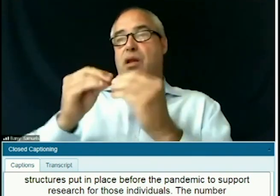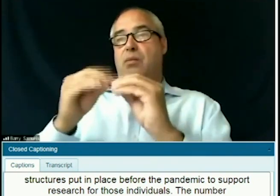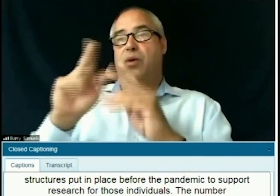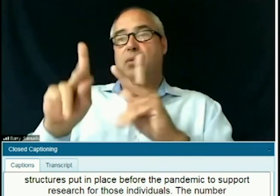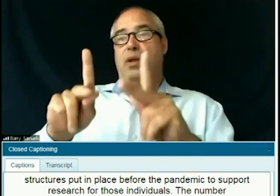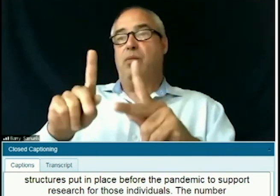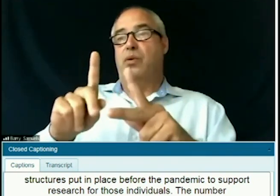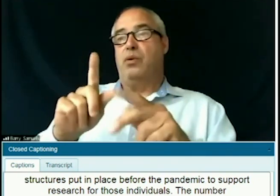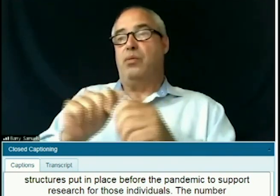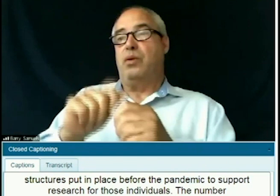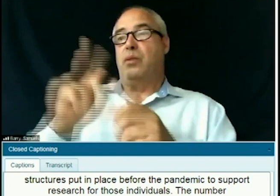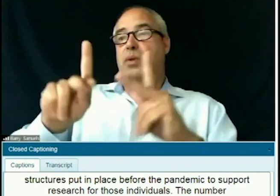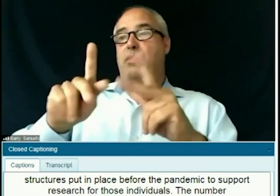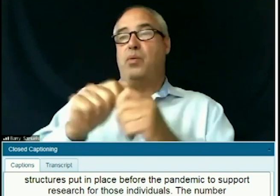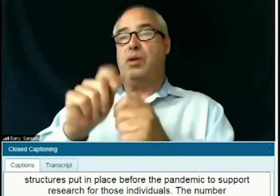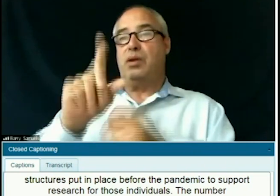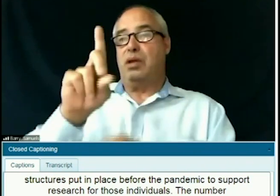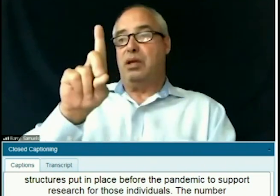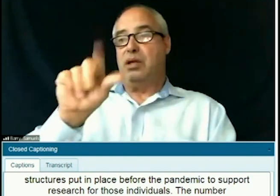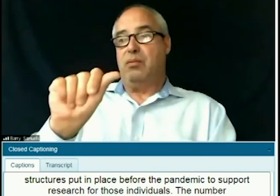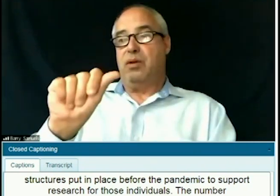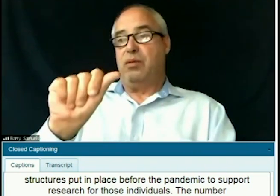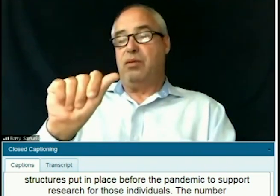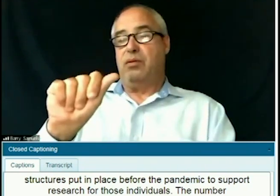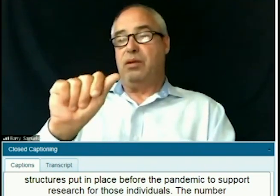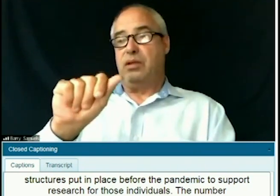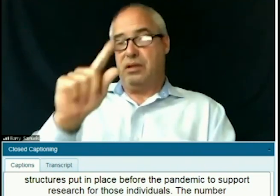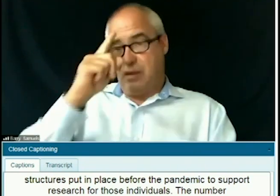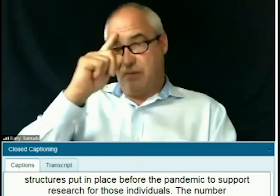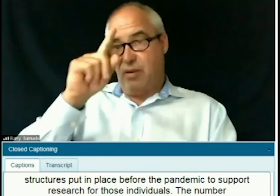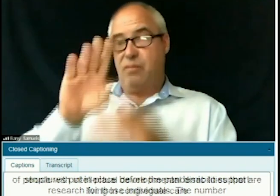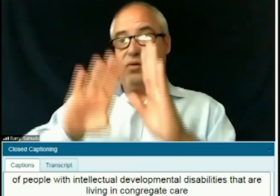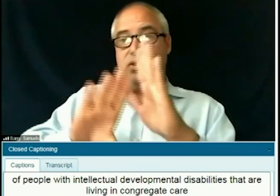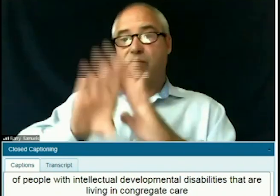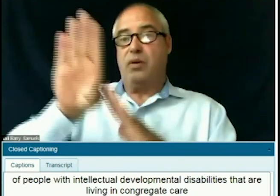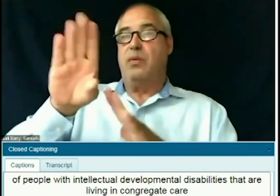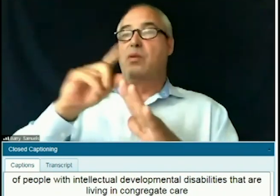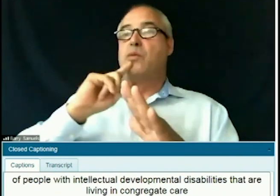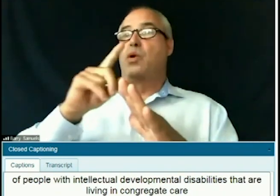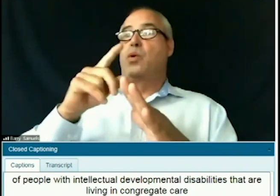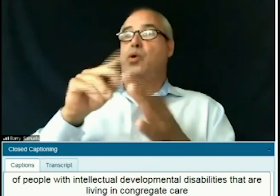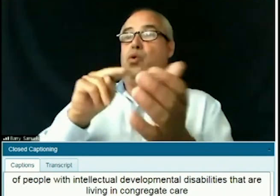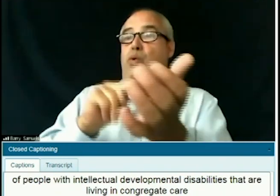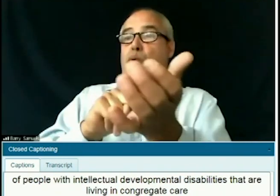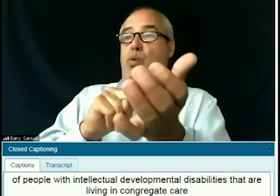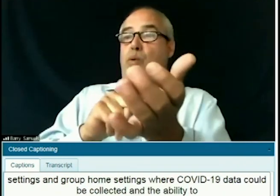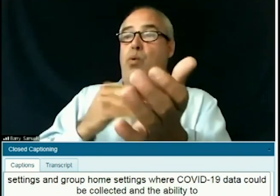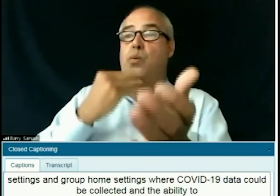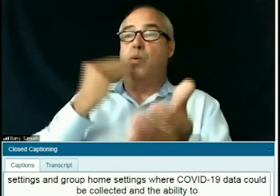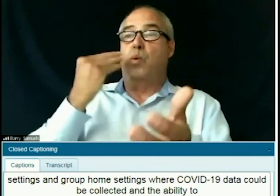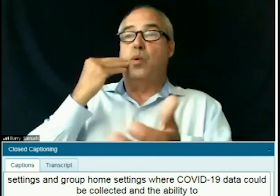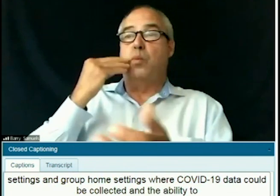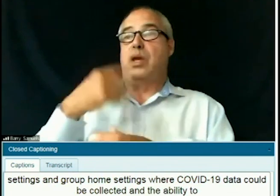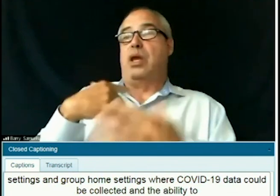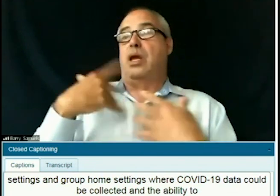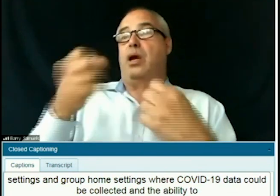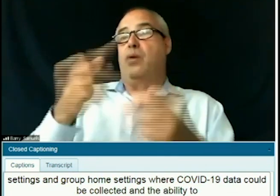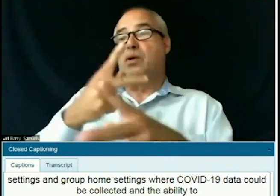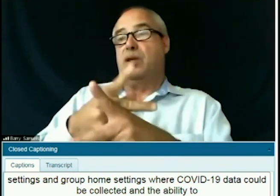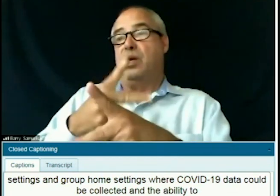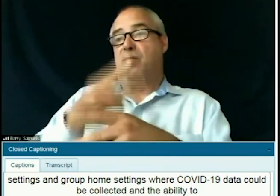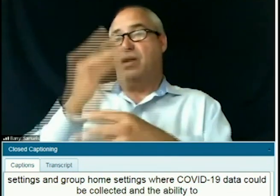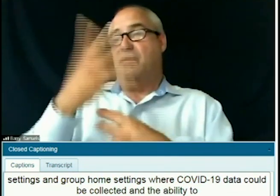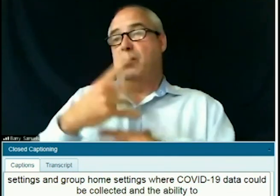and developmental disabilities that are living in congregate care settings and group home settings where COVID-19 data could be collected, and the ability